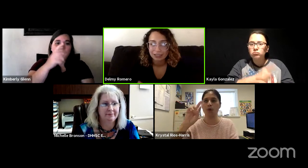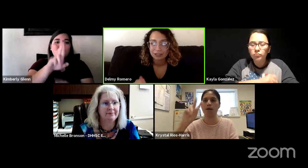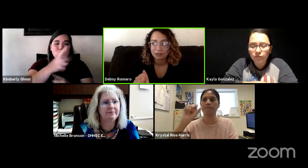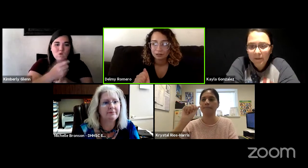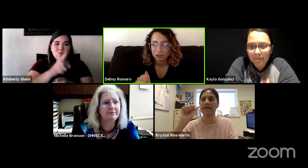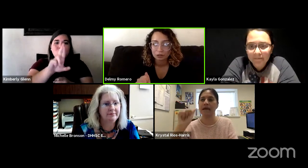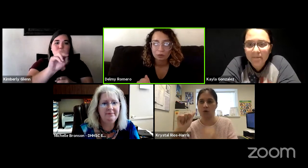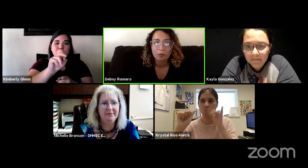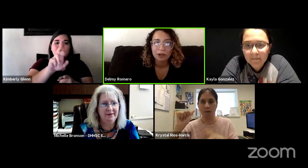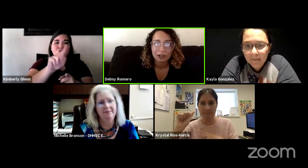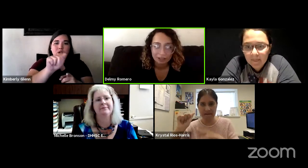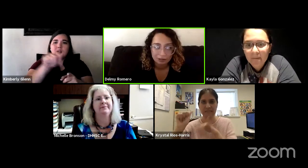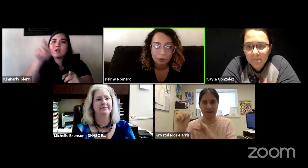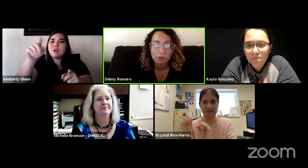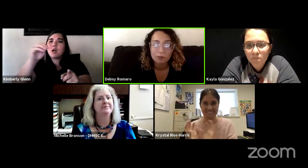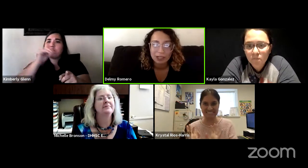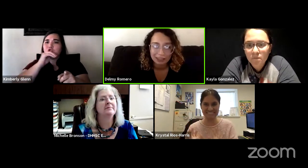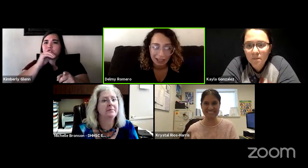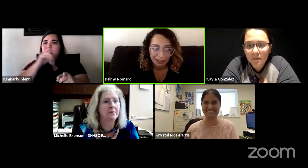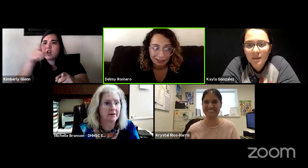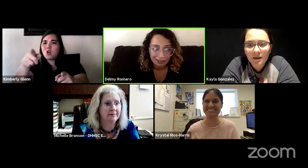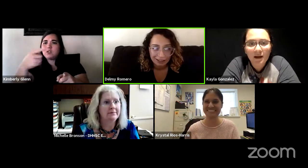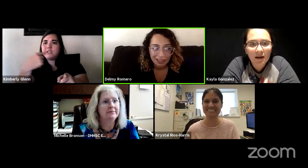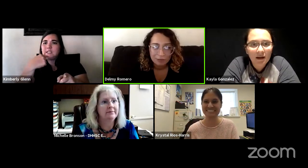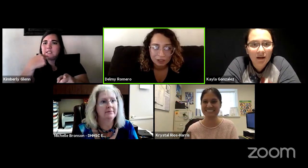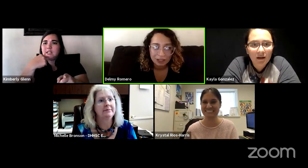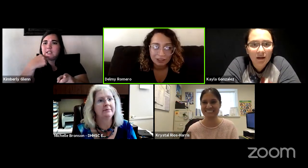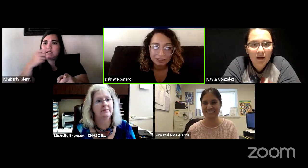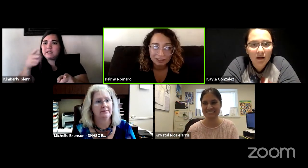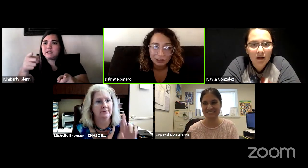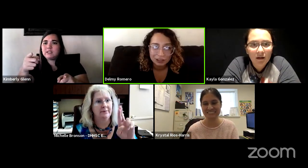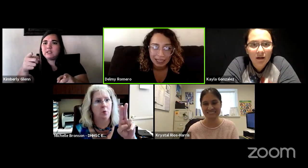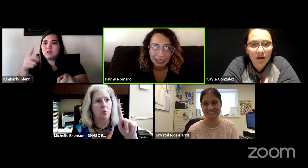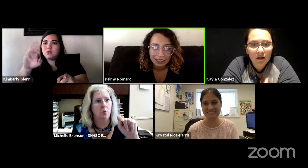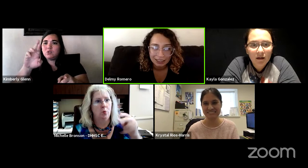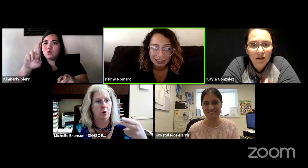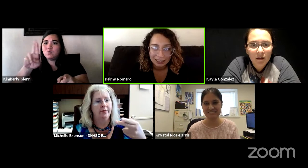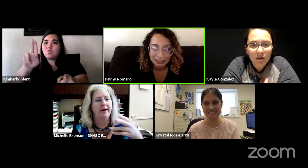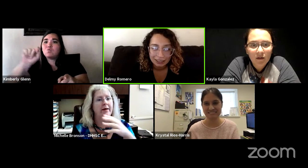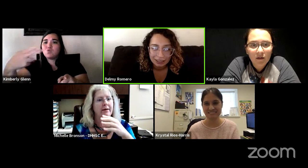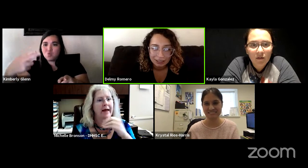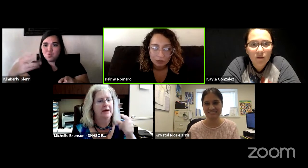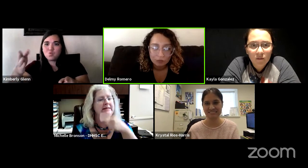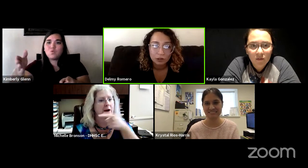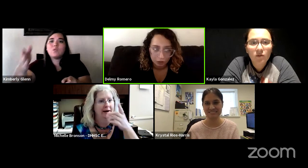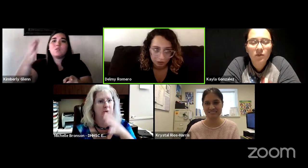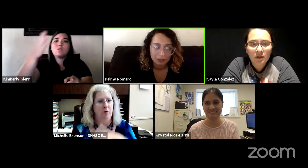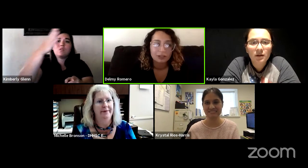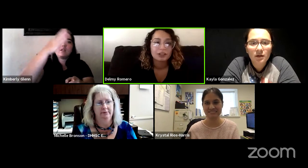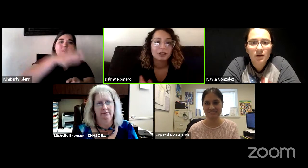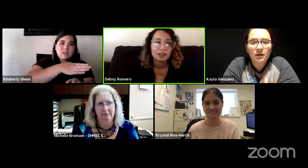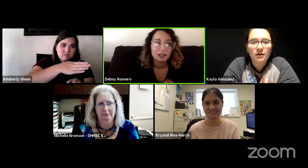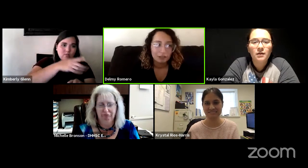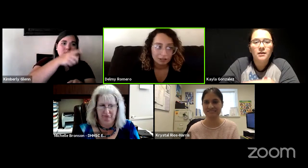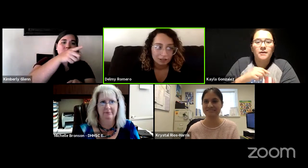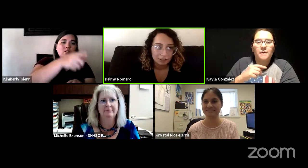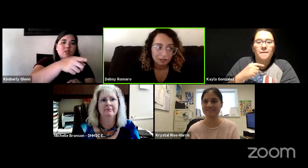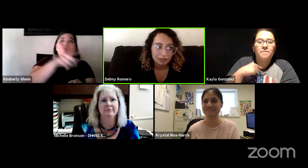Roberta, yes. Crystal, Roberta. And Michelle, you said Ruth.